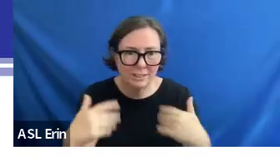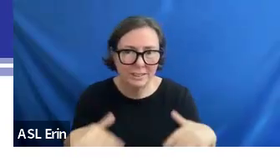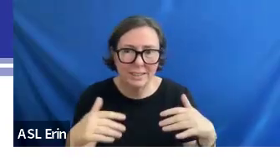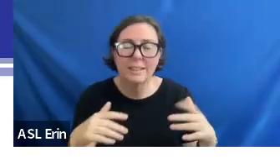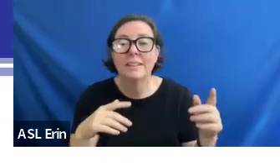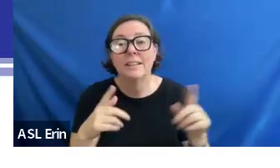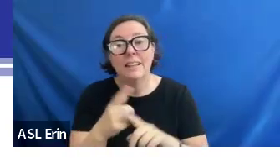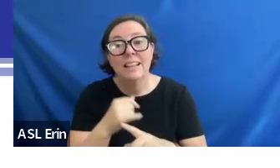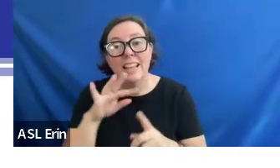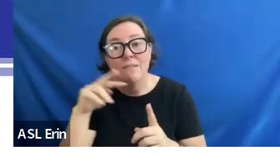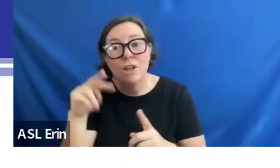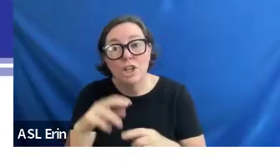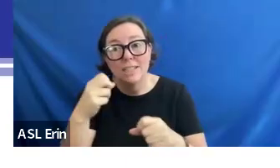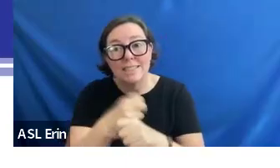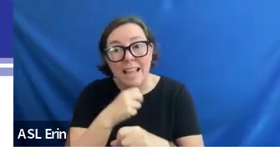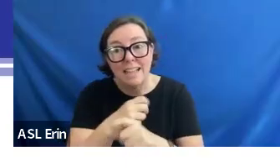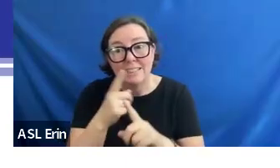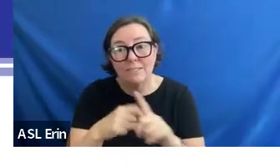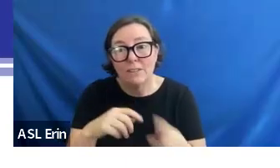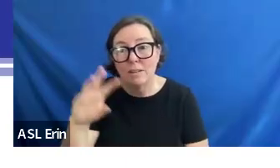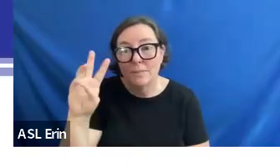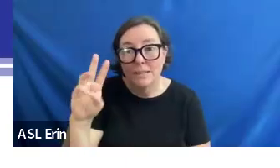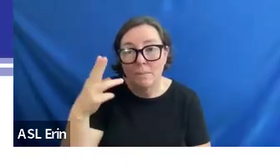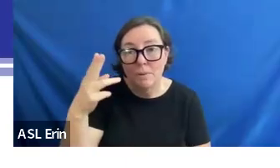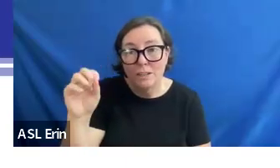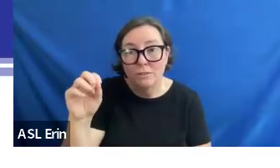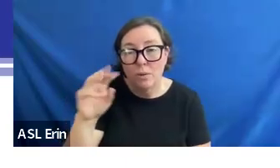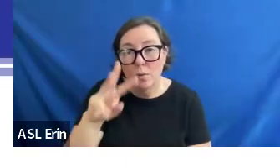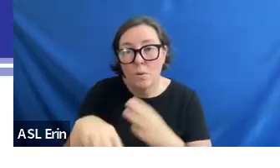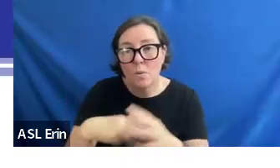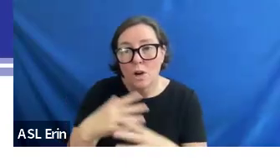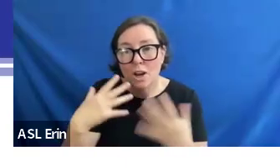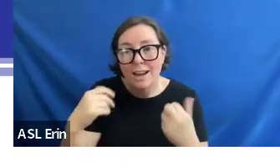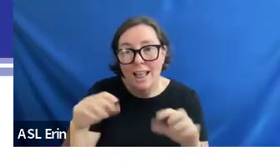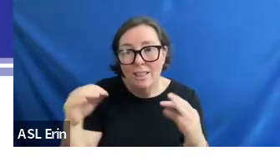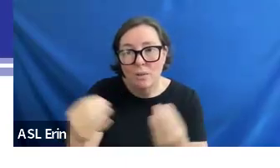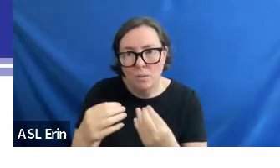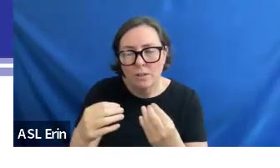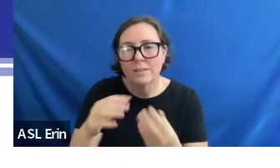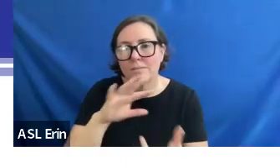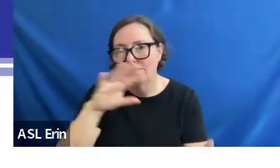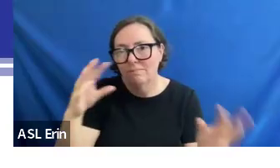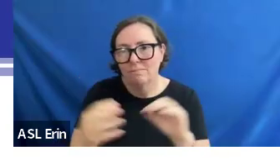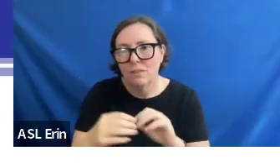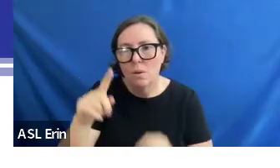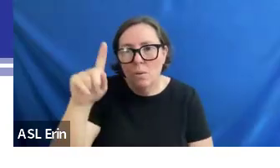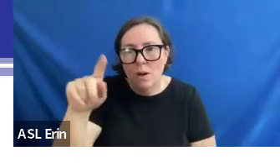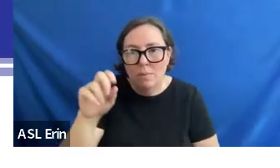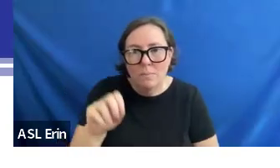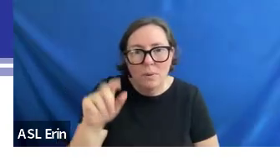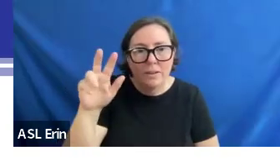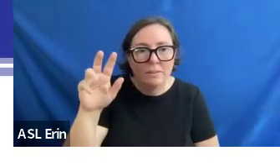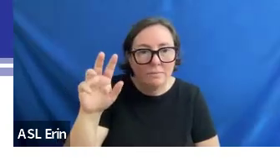according to the World Health Organization, 1.3 billion people globally, or